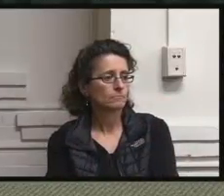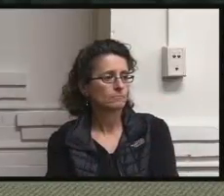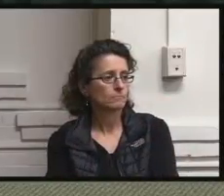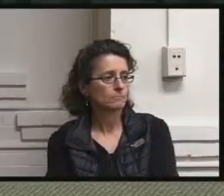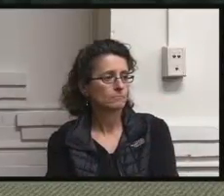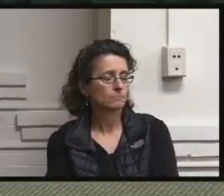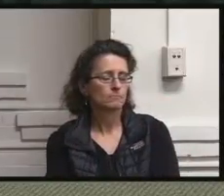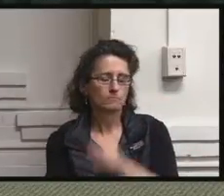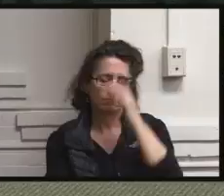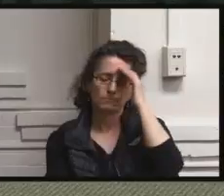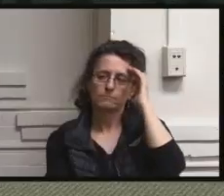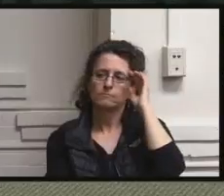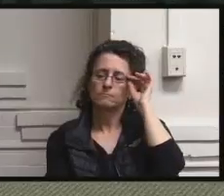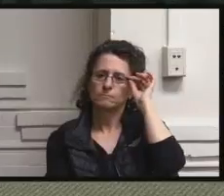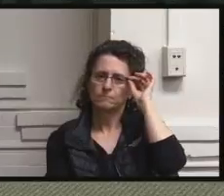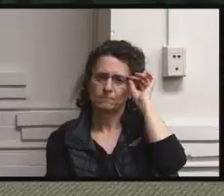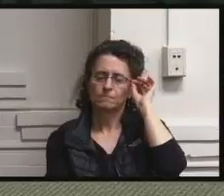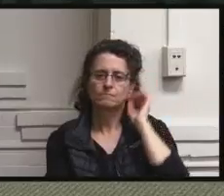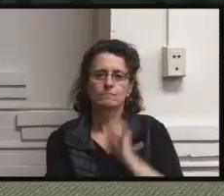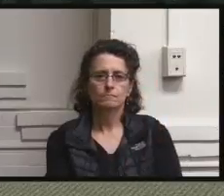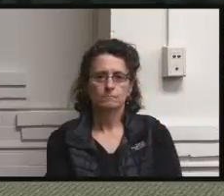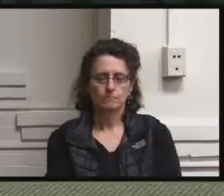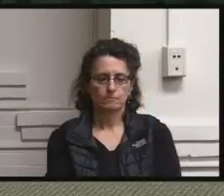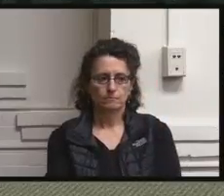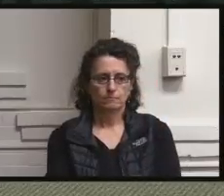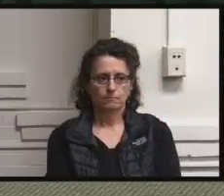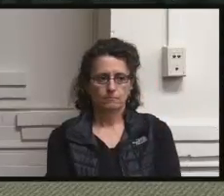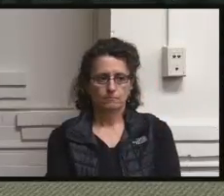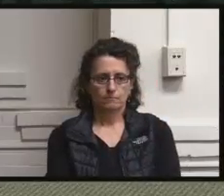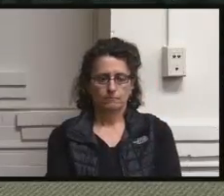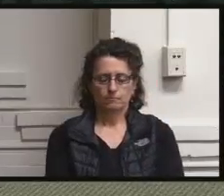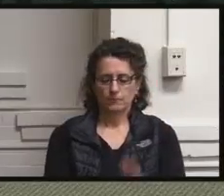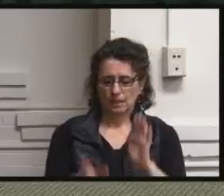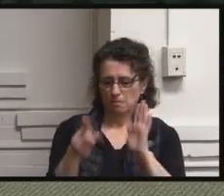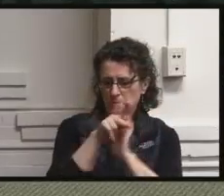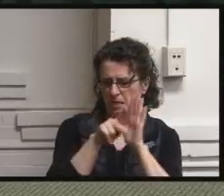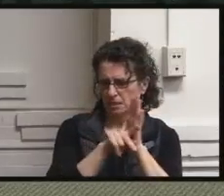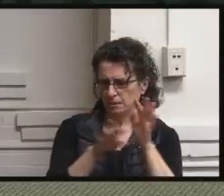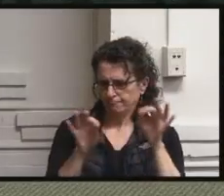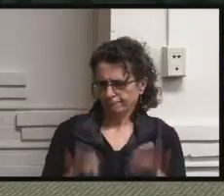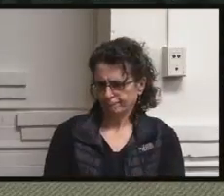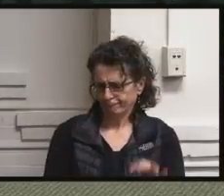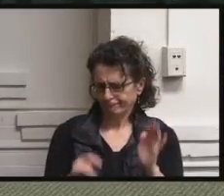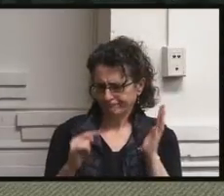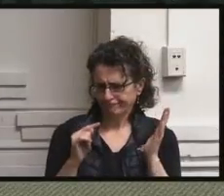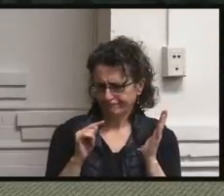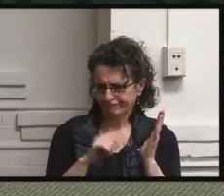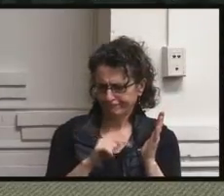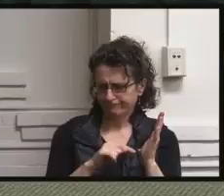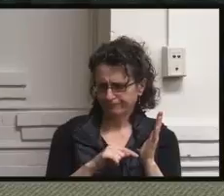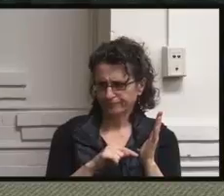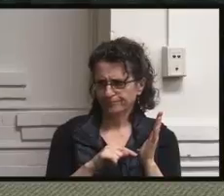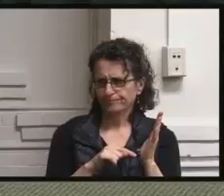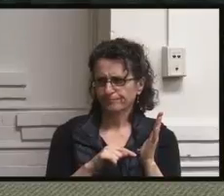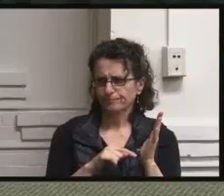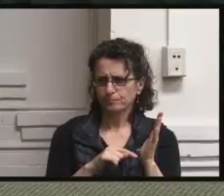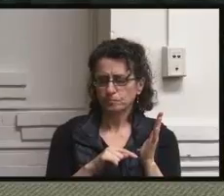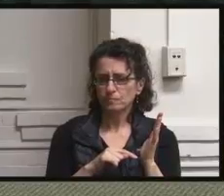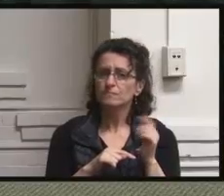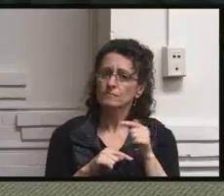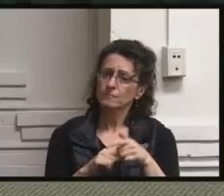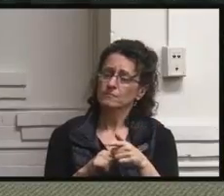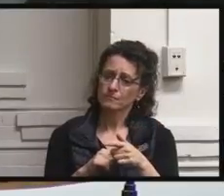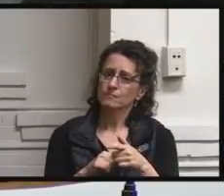I guess I'm going to say that when you say that there's a policy decision to be made, it does represent a service